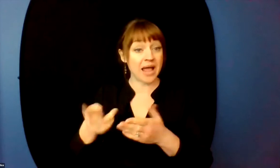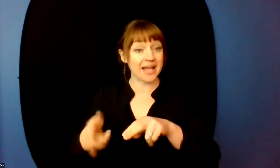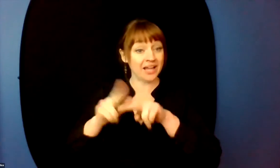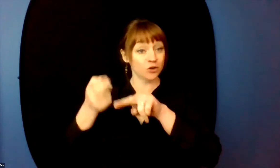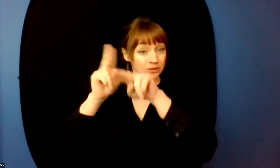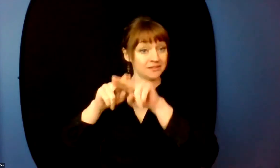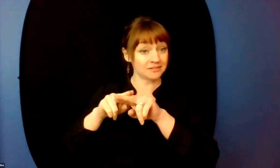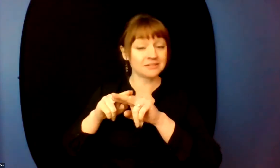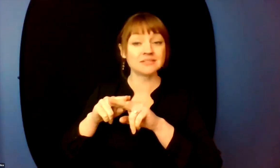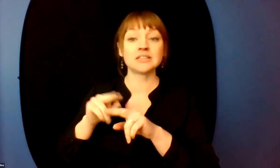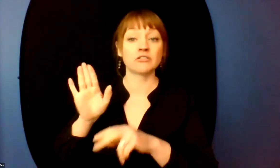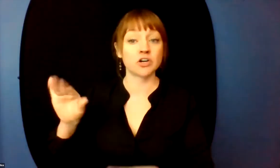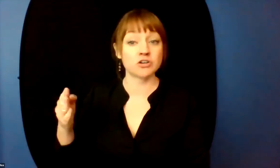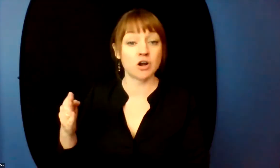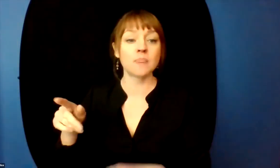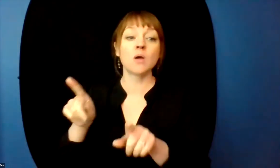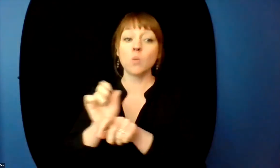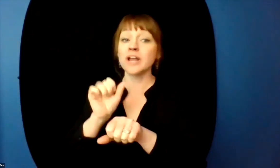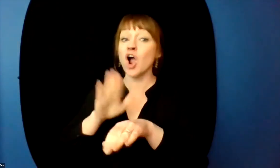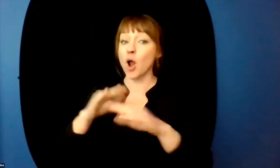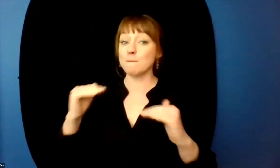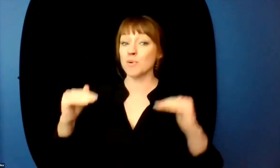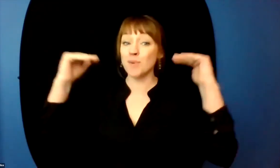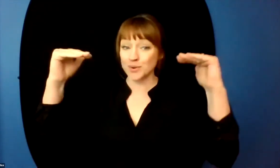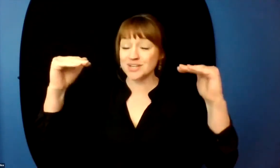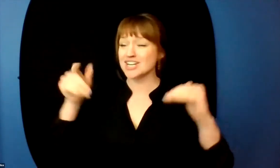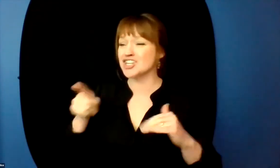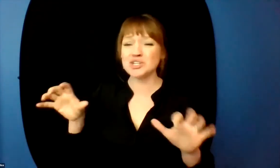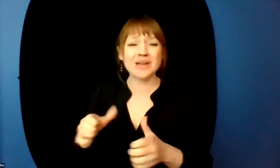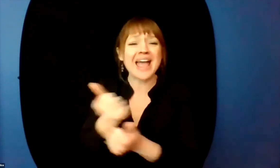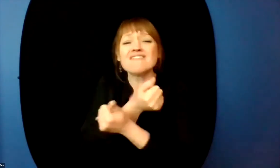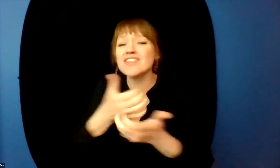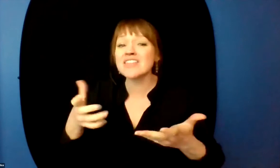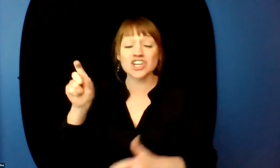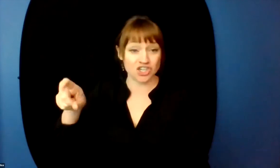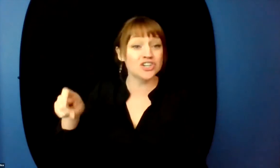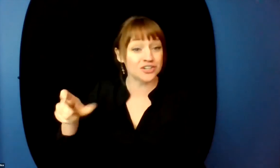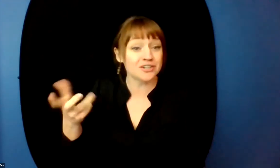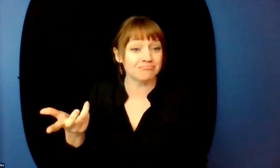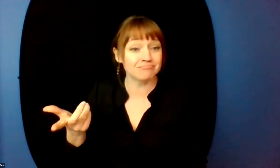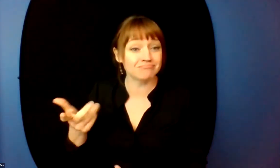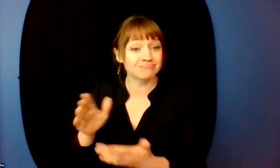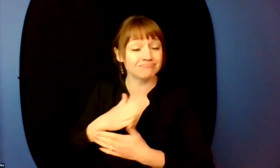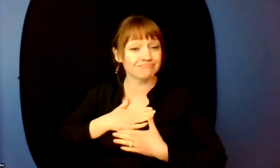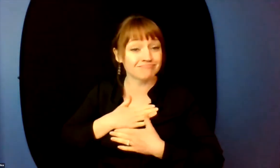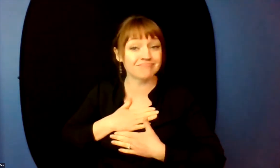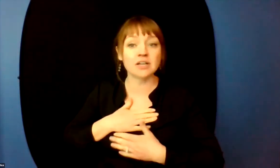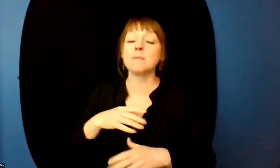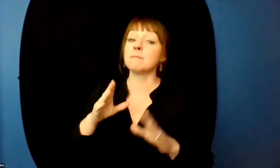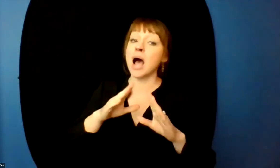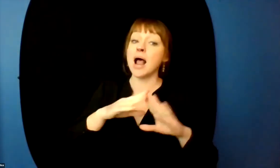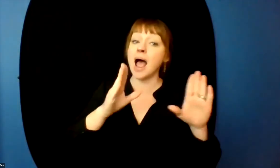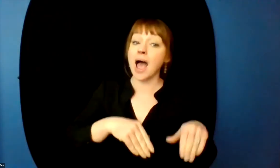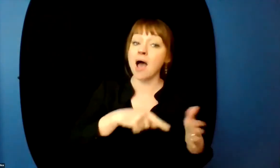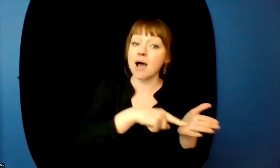on getting a promotion, and she's doing everything that she needs to be doing. So housing and transportation would be the 2